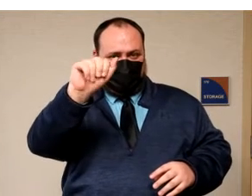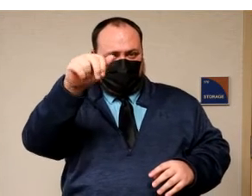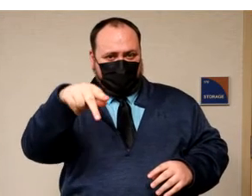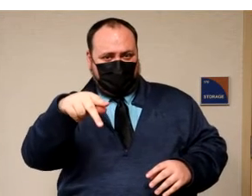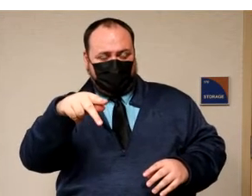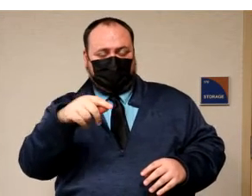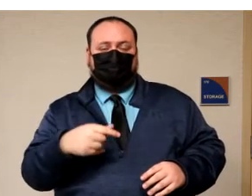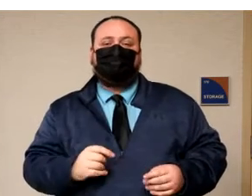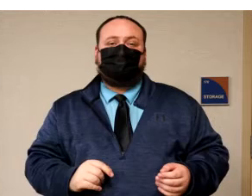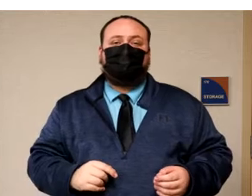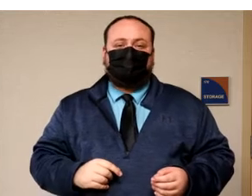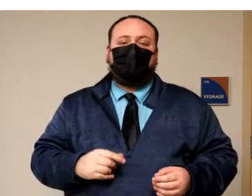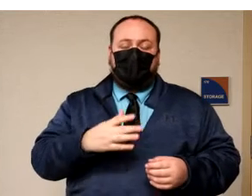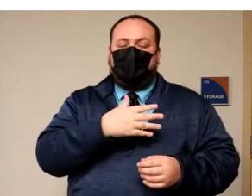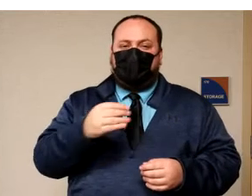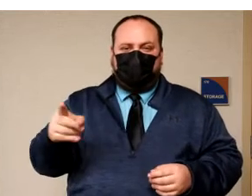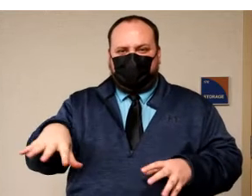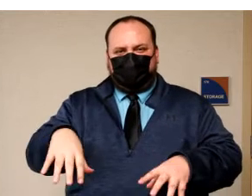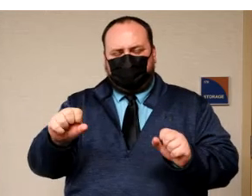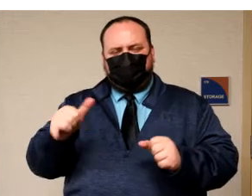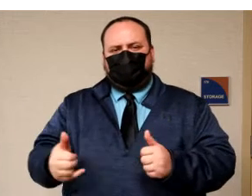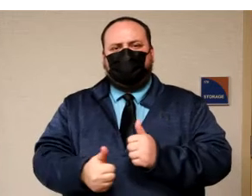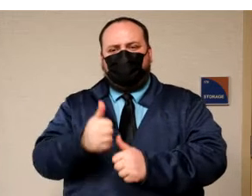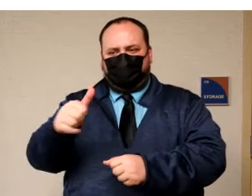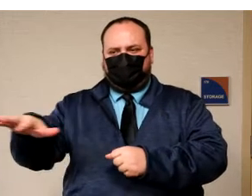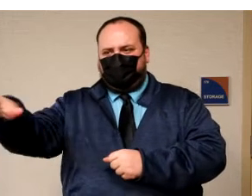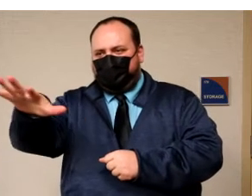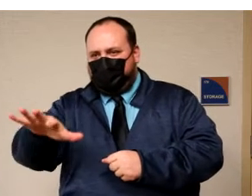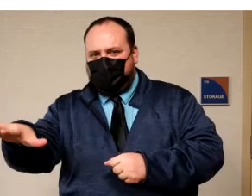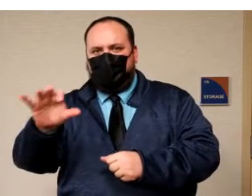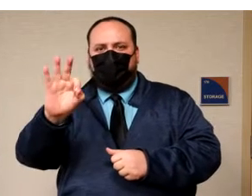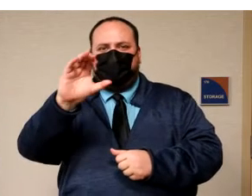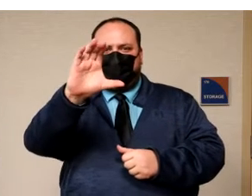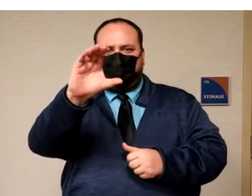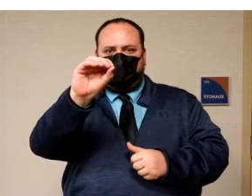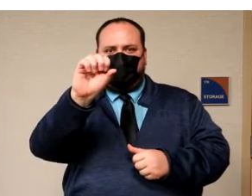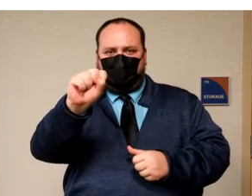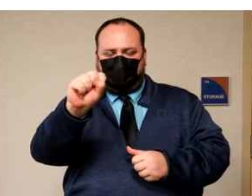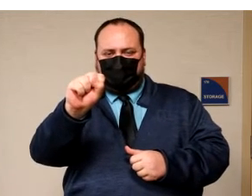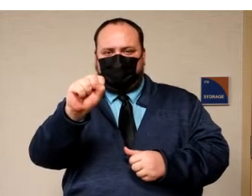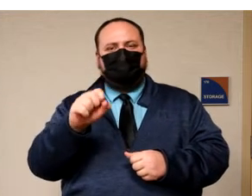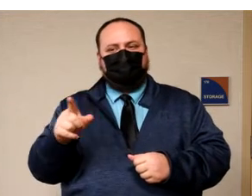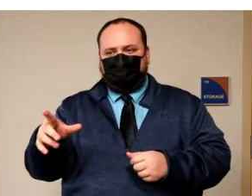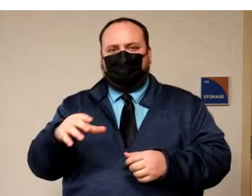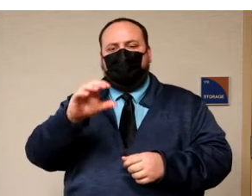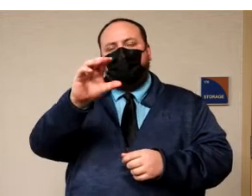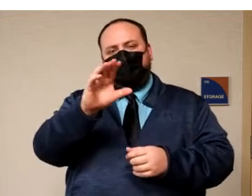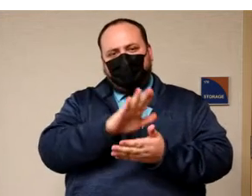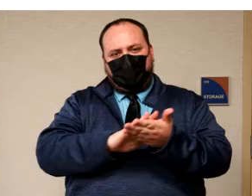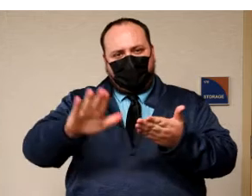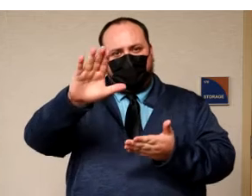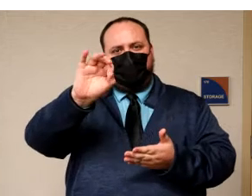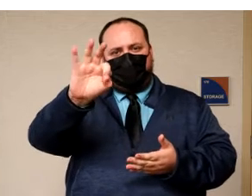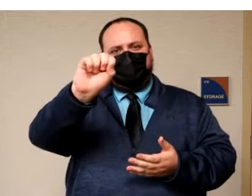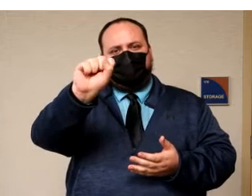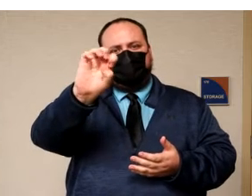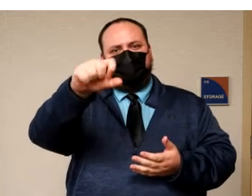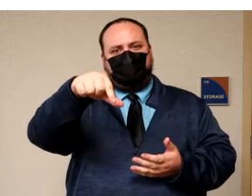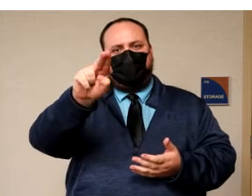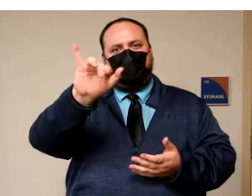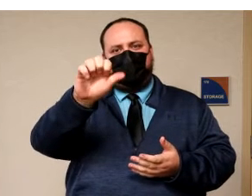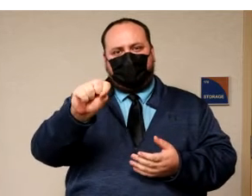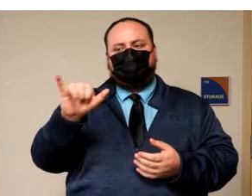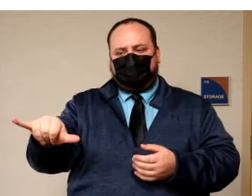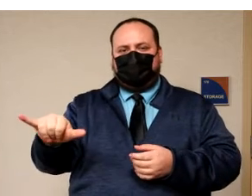and takes in most of this, again, kind of surrounding the College of the Sequoias area and reaches down a little bit south